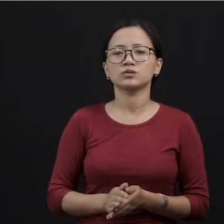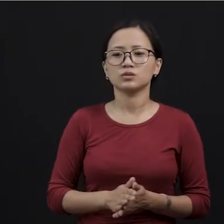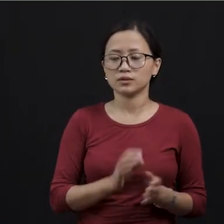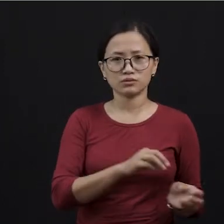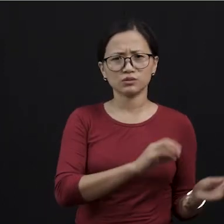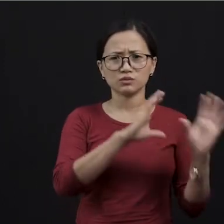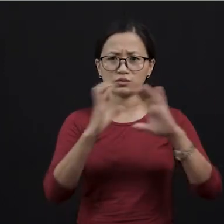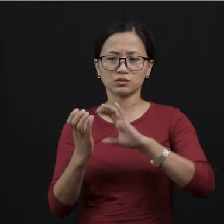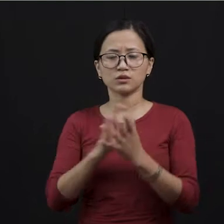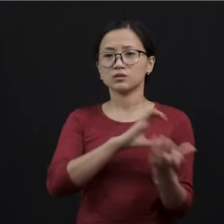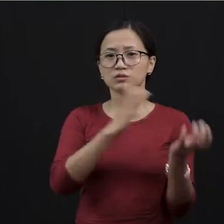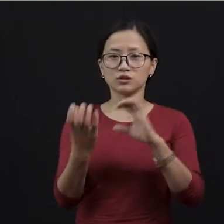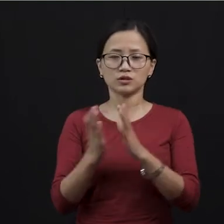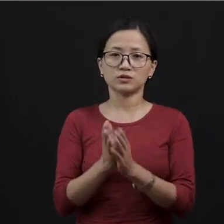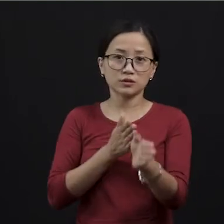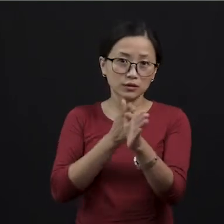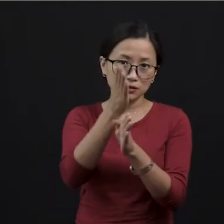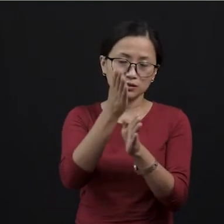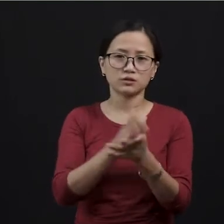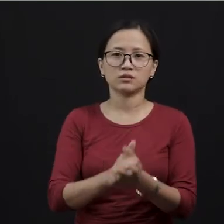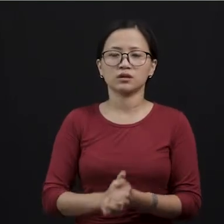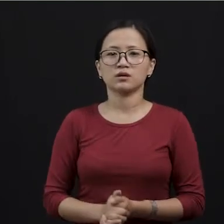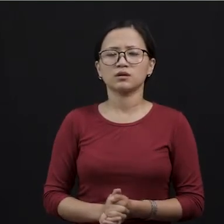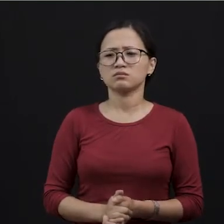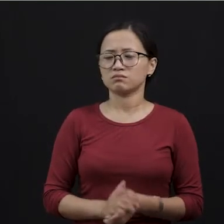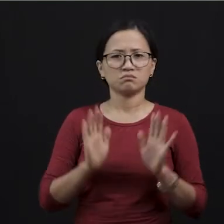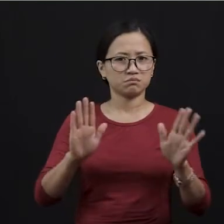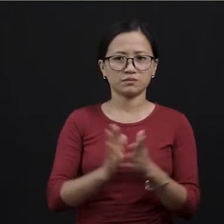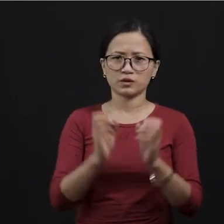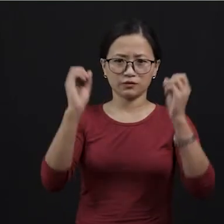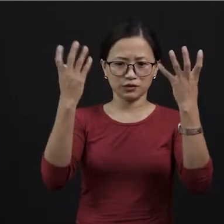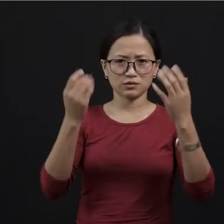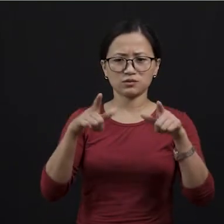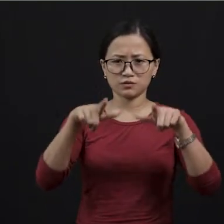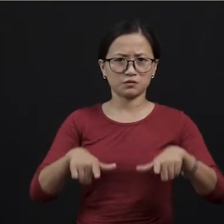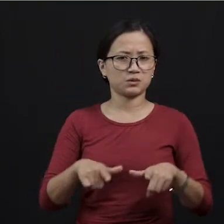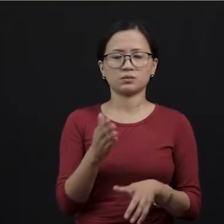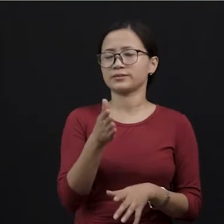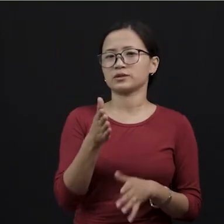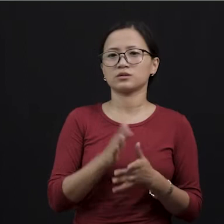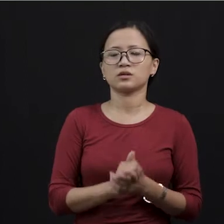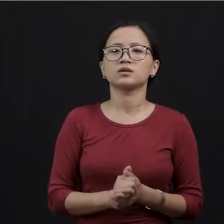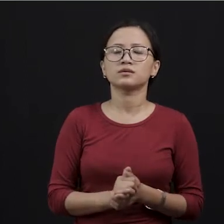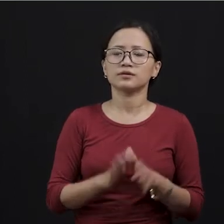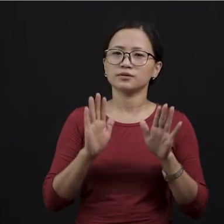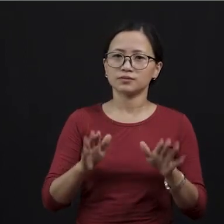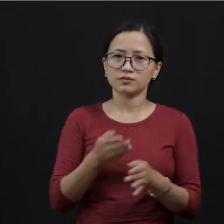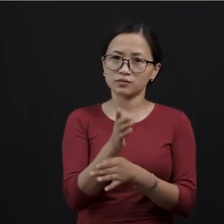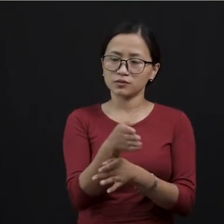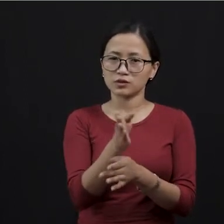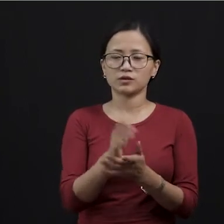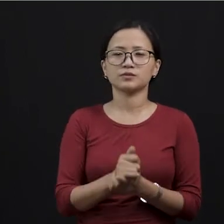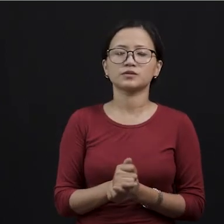because they don't have legs, yeah? They don't have hands, so the fins and the tail helps them